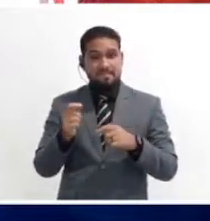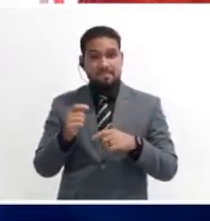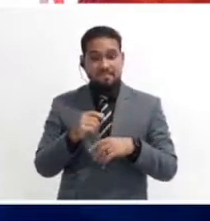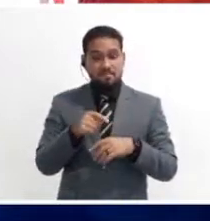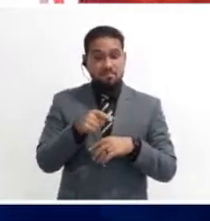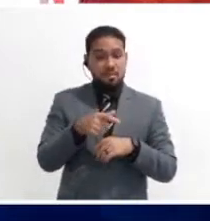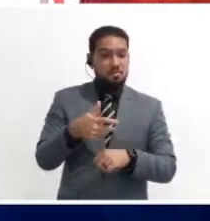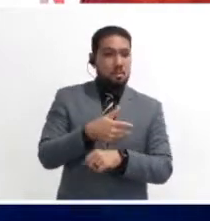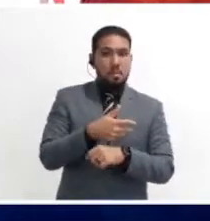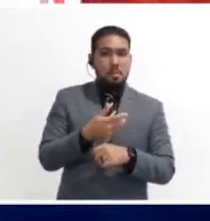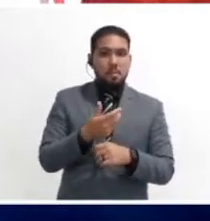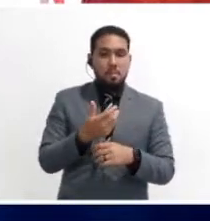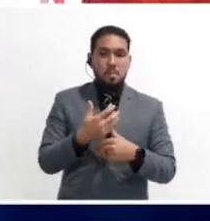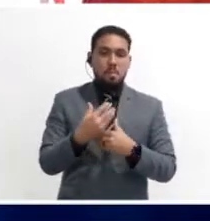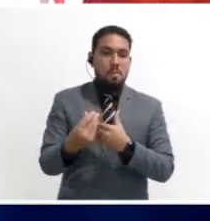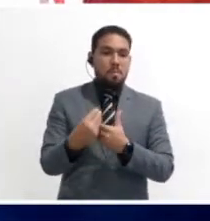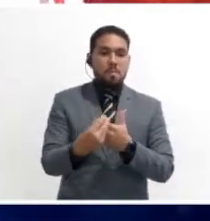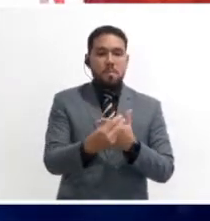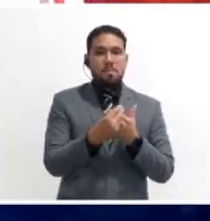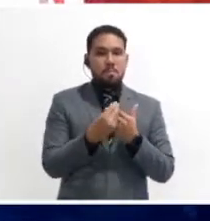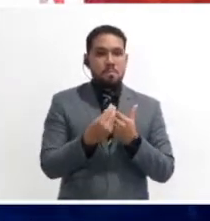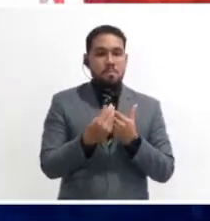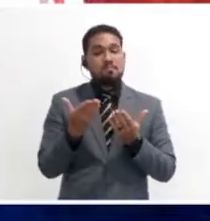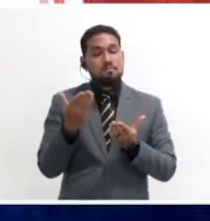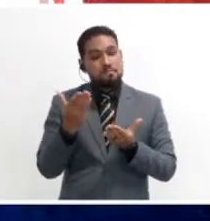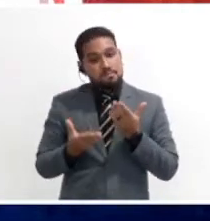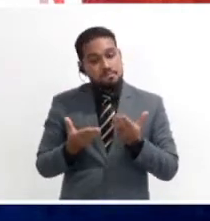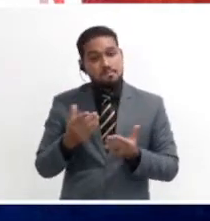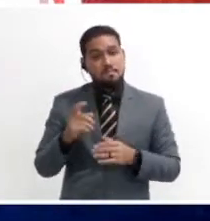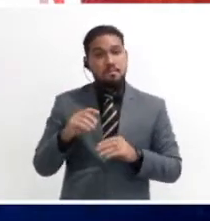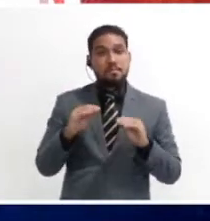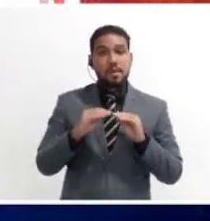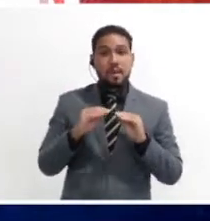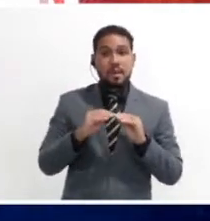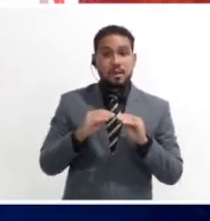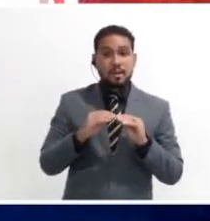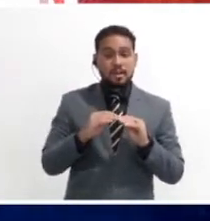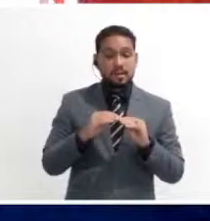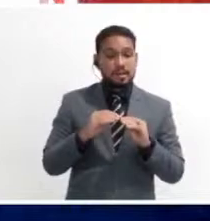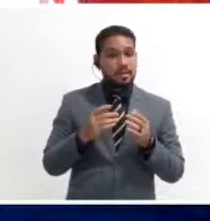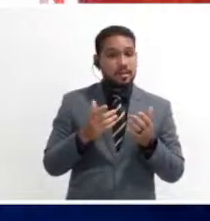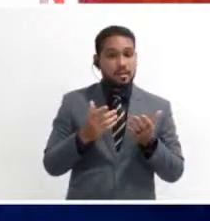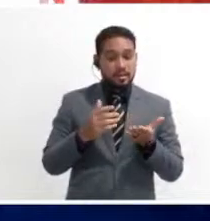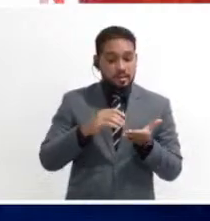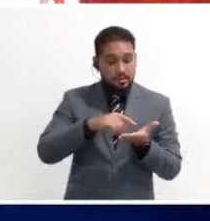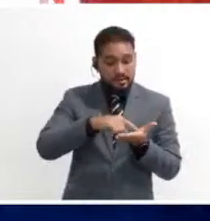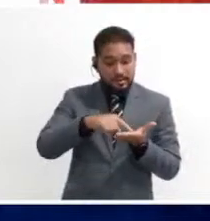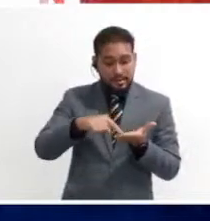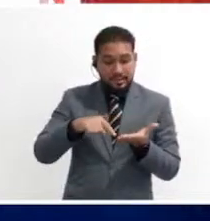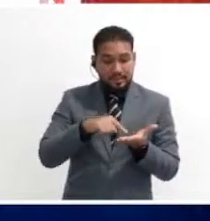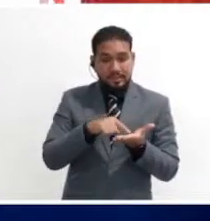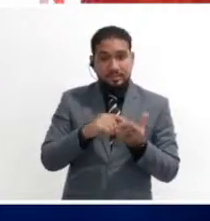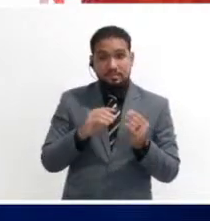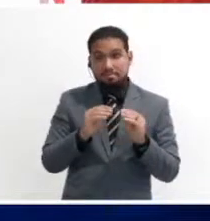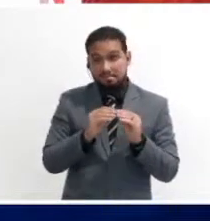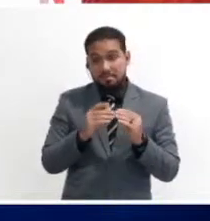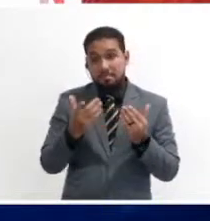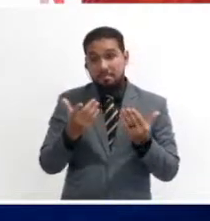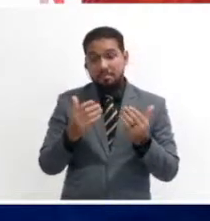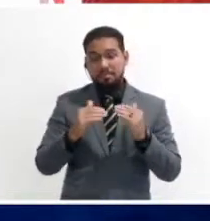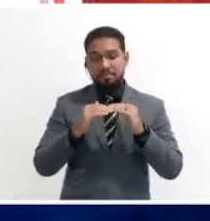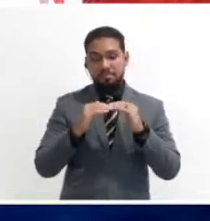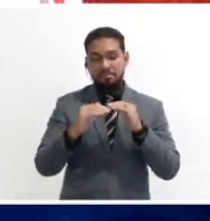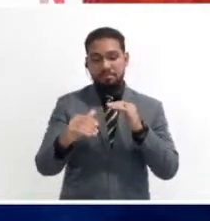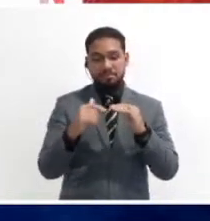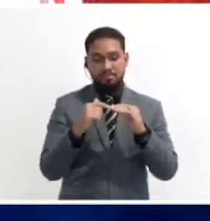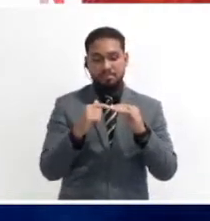need some kind of thermal enhancement. And so these are showing some different ways that thermal enhancement can be added to a lead frame